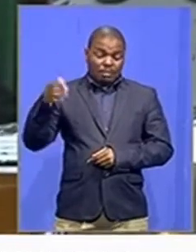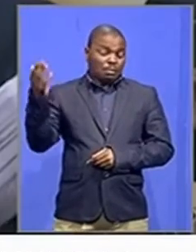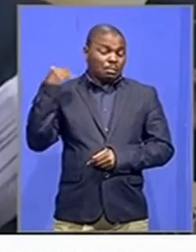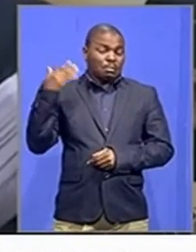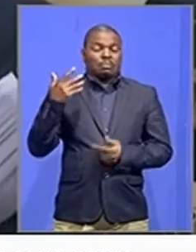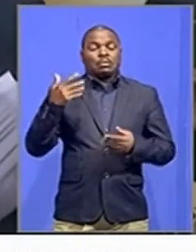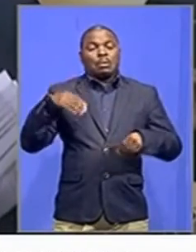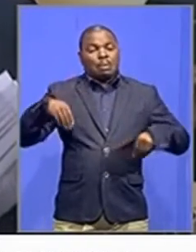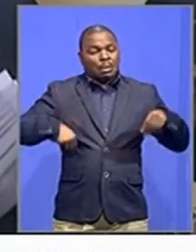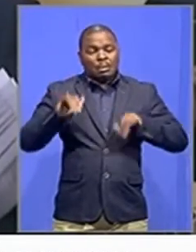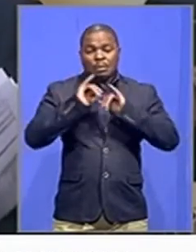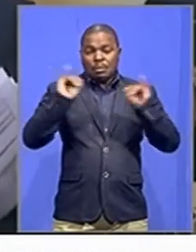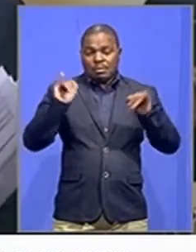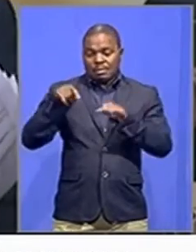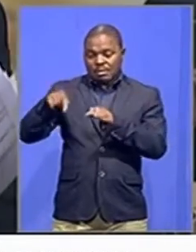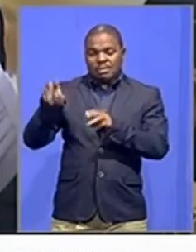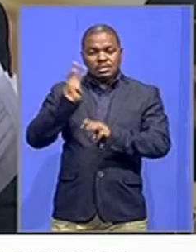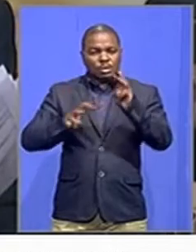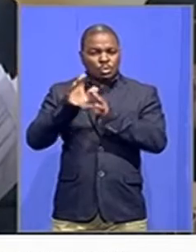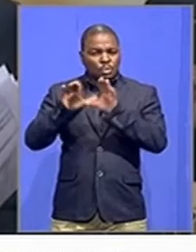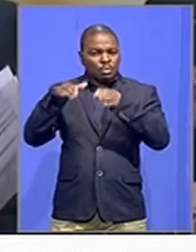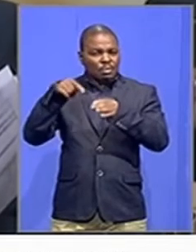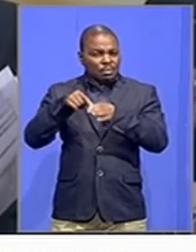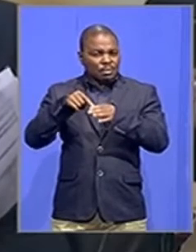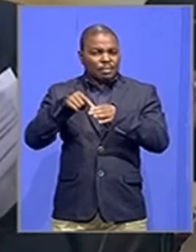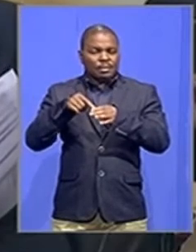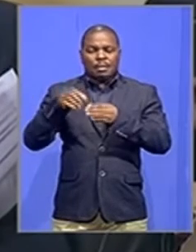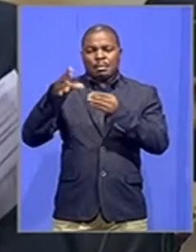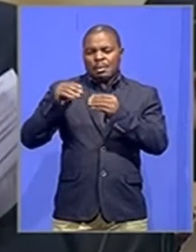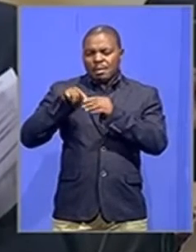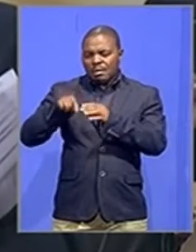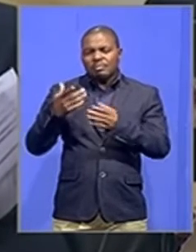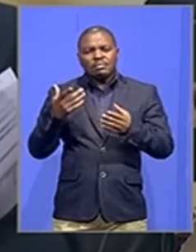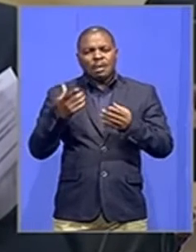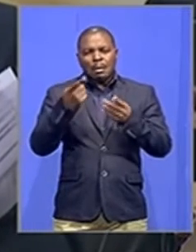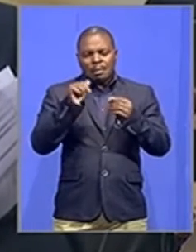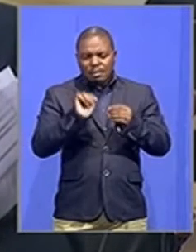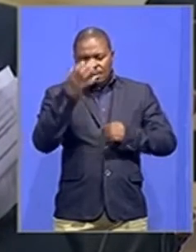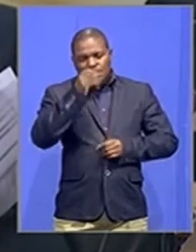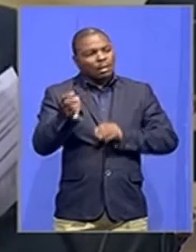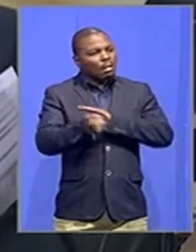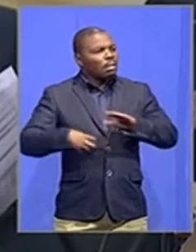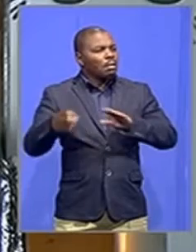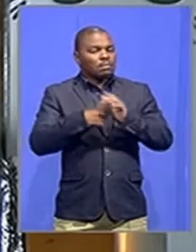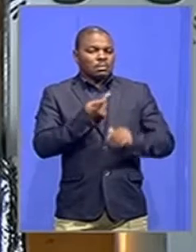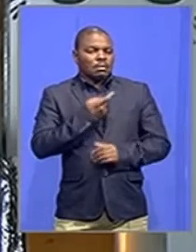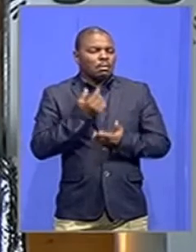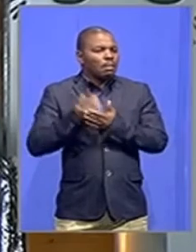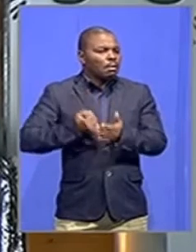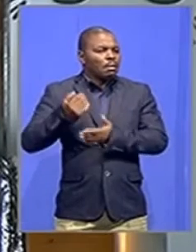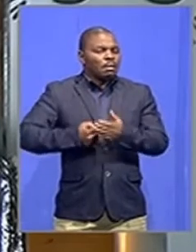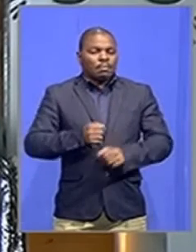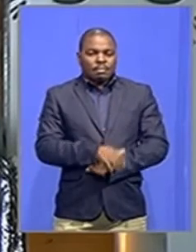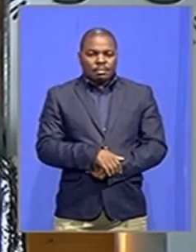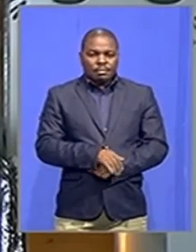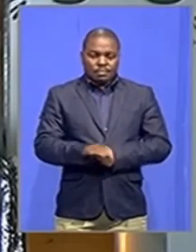maatla maloko a lekala la Tshireletso ya setšhaba ba beng ba ikhumiša ka ditšhelete tša mmušo. O boletše le